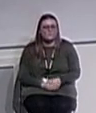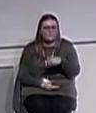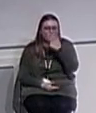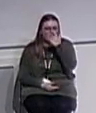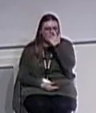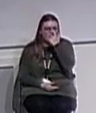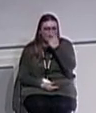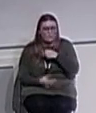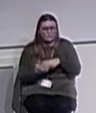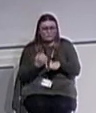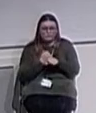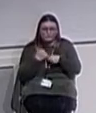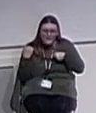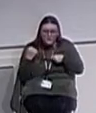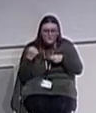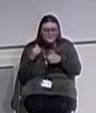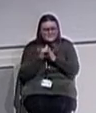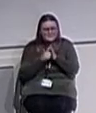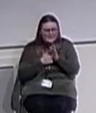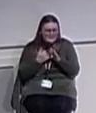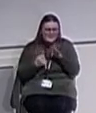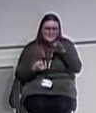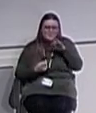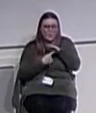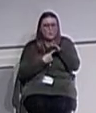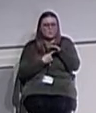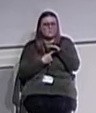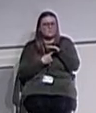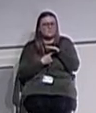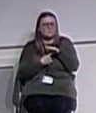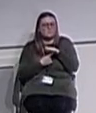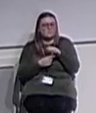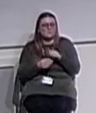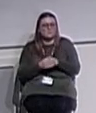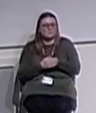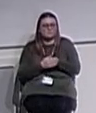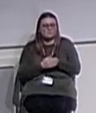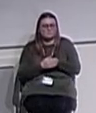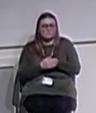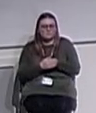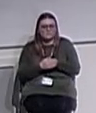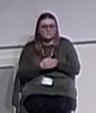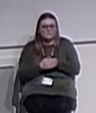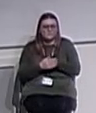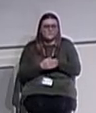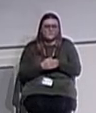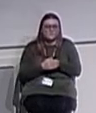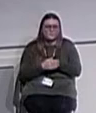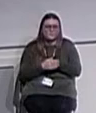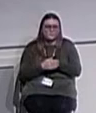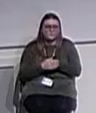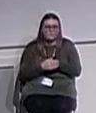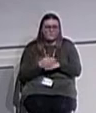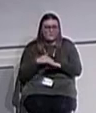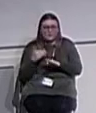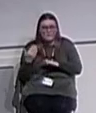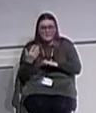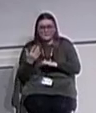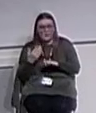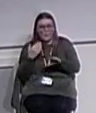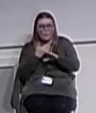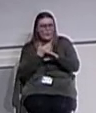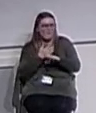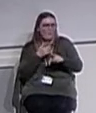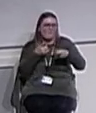those graduate skills, so that you can go off into graduate careers, whether it's a fast-track civil service job, or it's working for a management